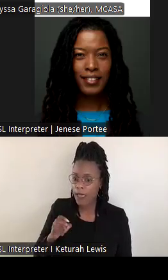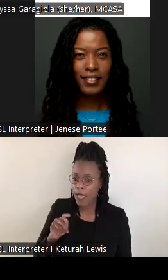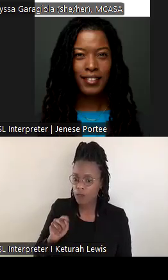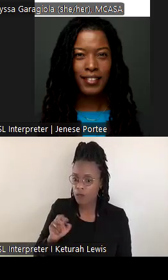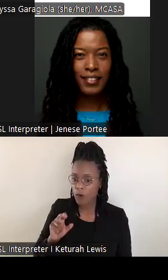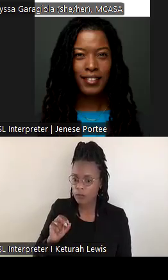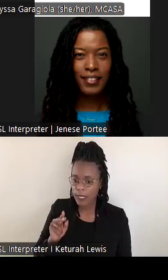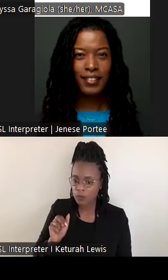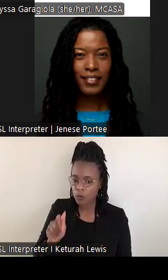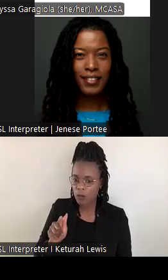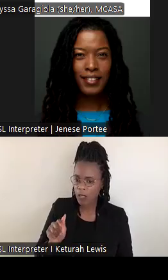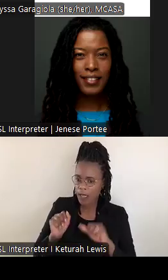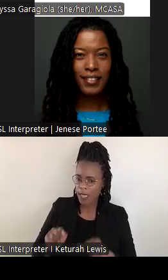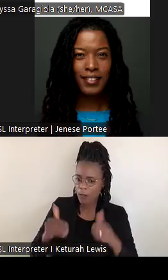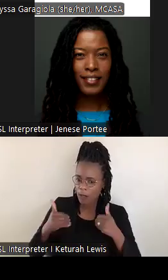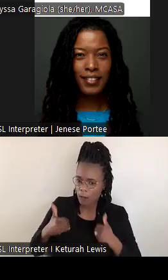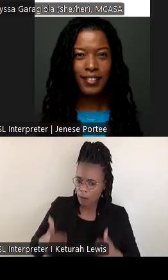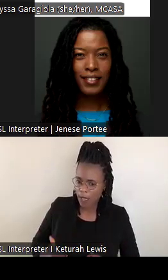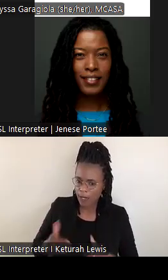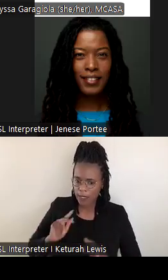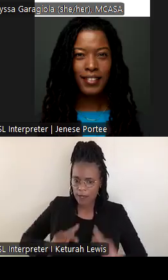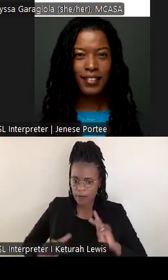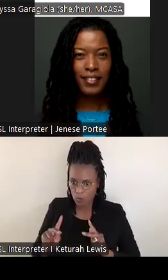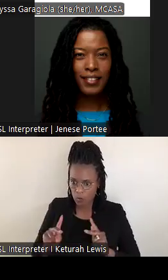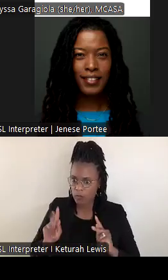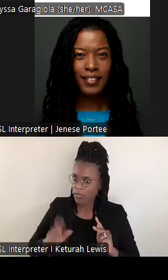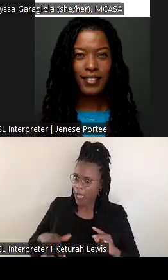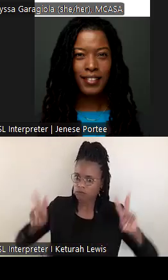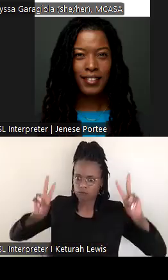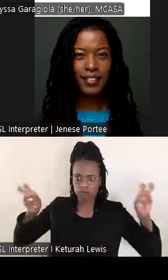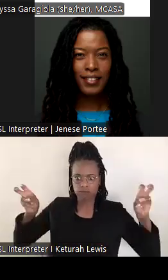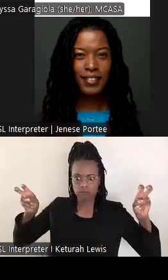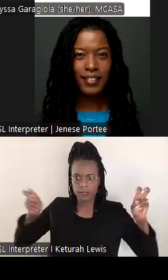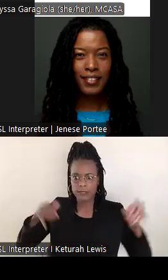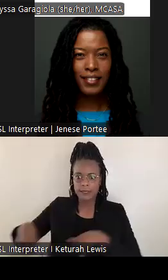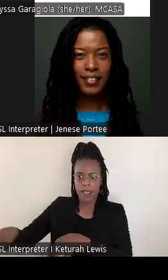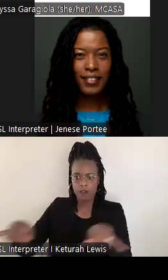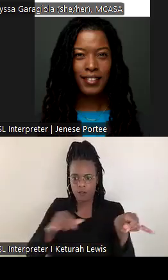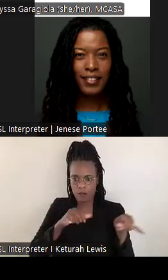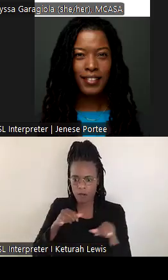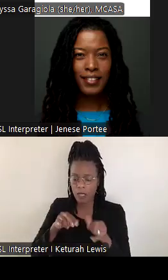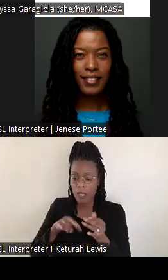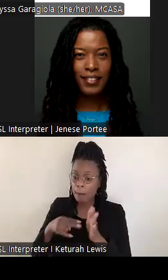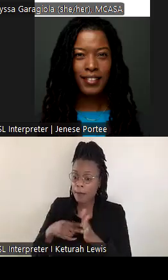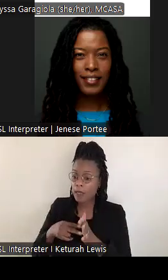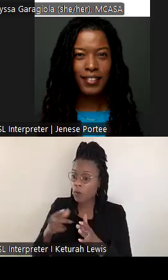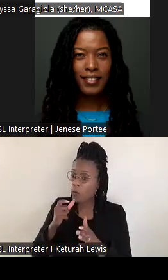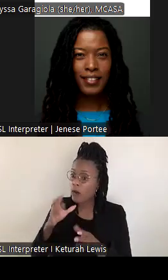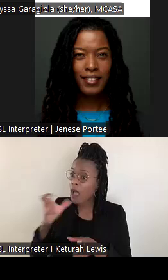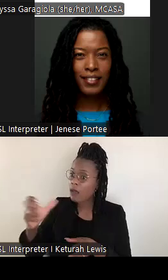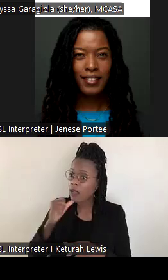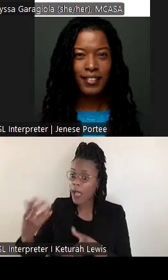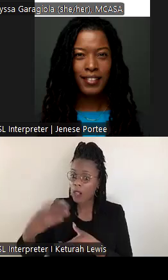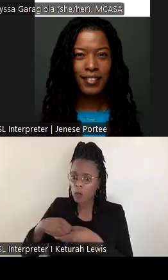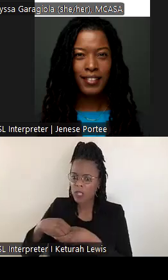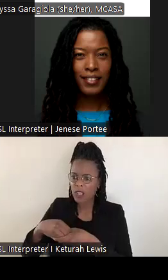standard, survivors from communities that are not that can be perceived as deviant